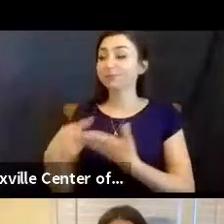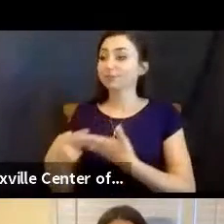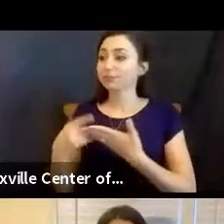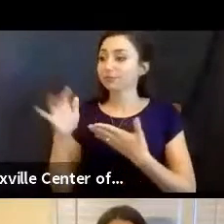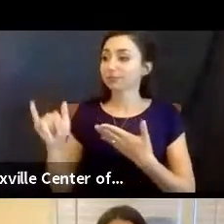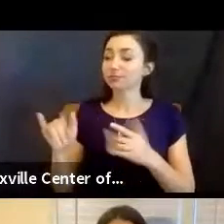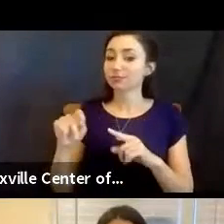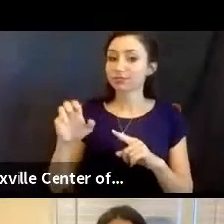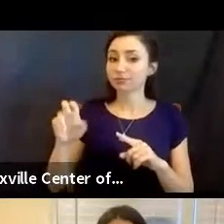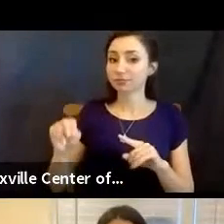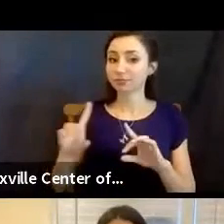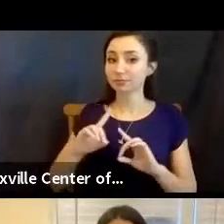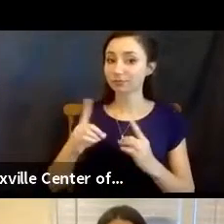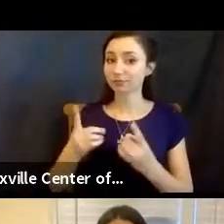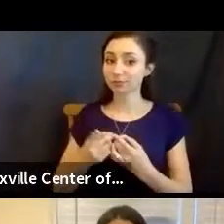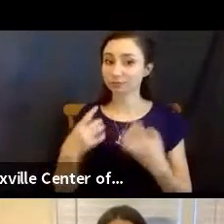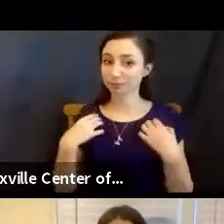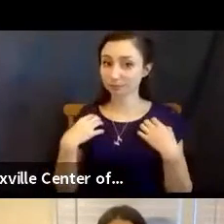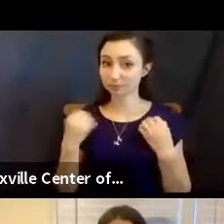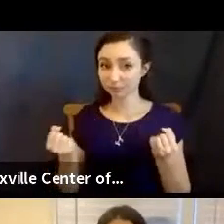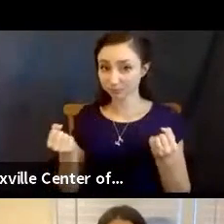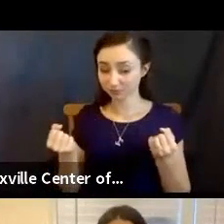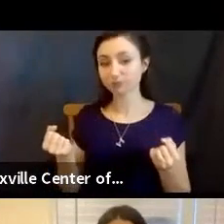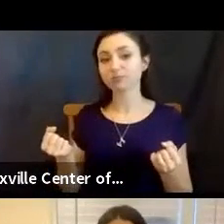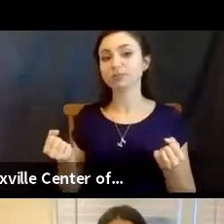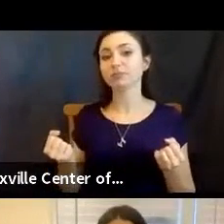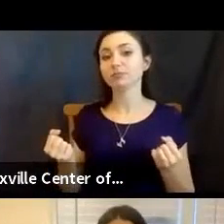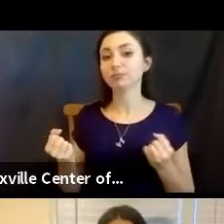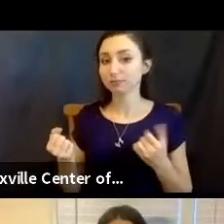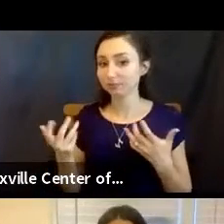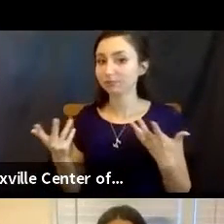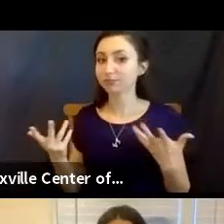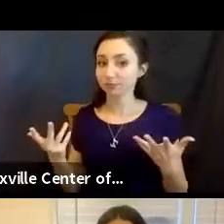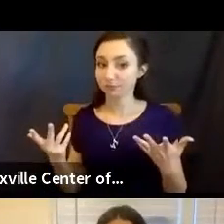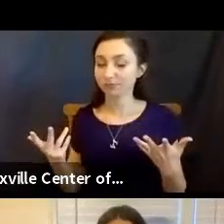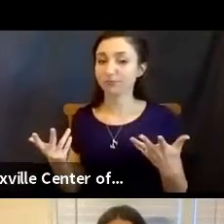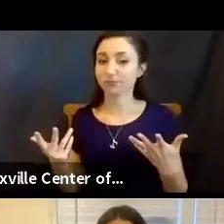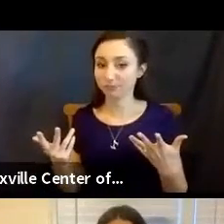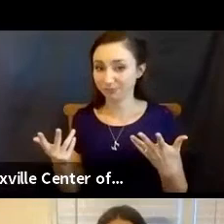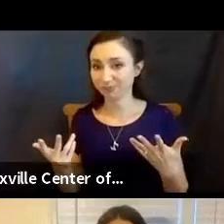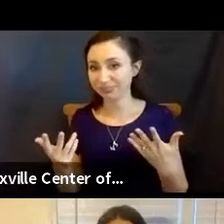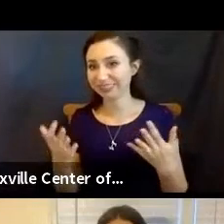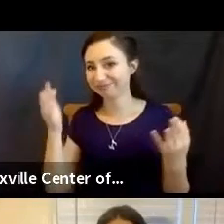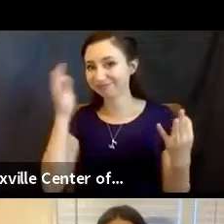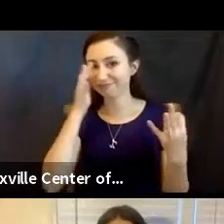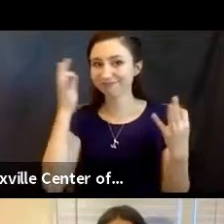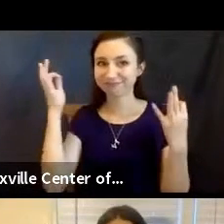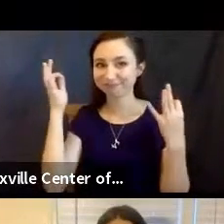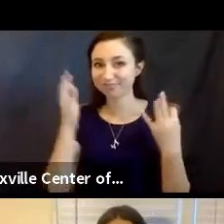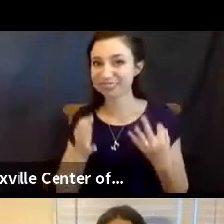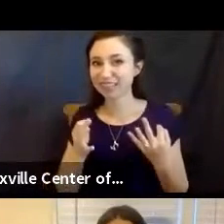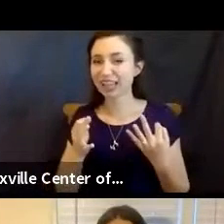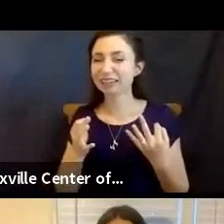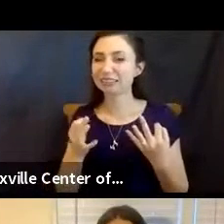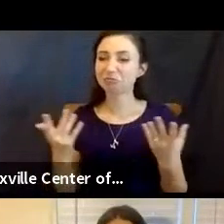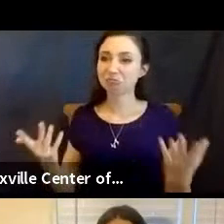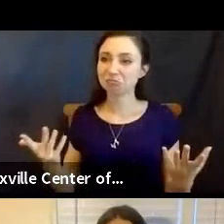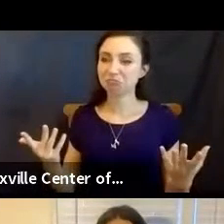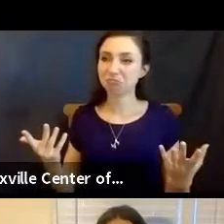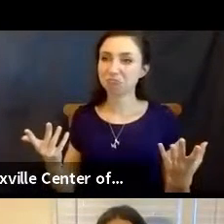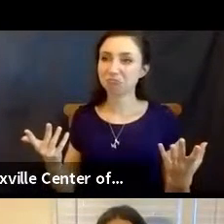the Tennessee Department of Health, and we've kind of landed on an